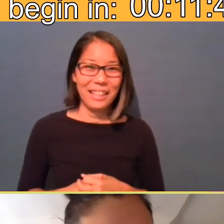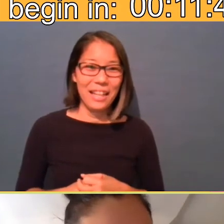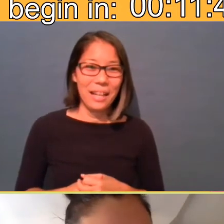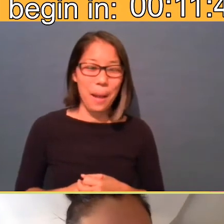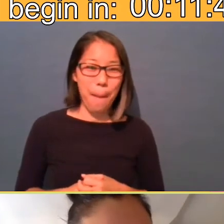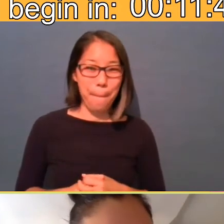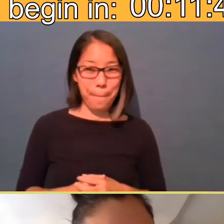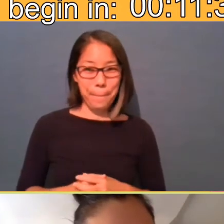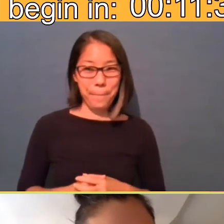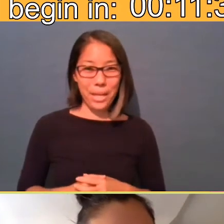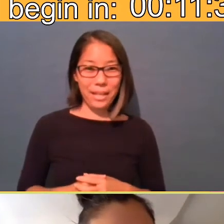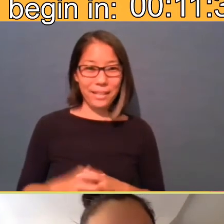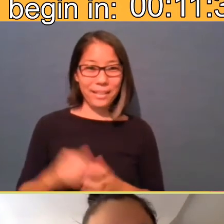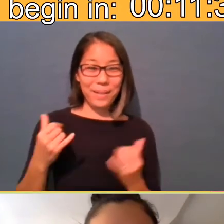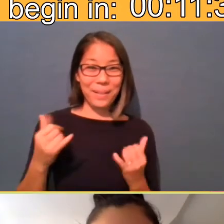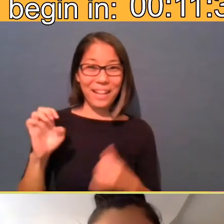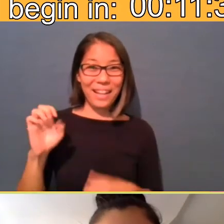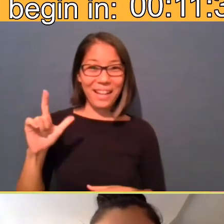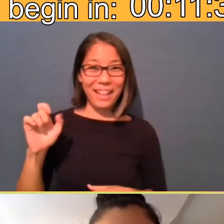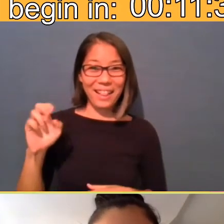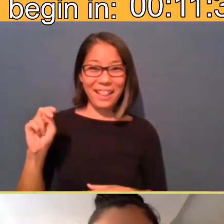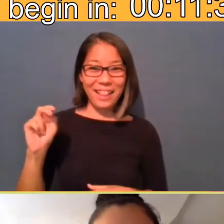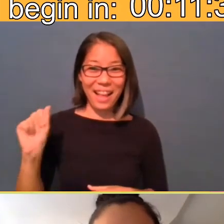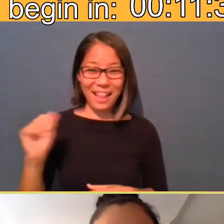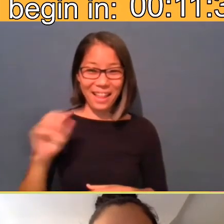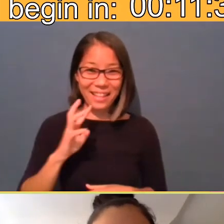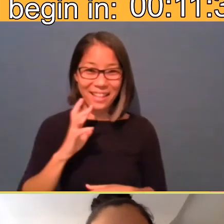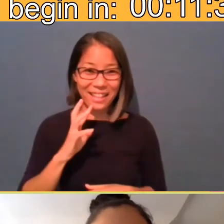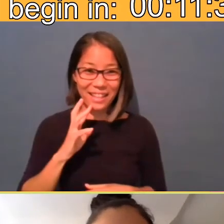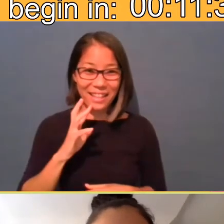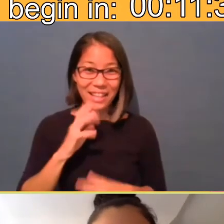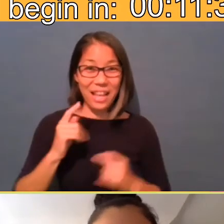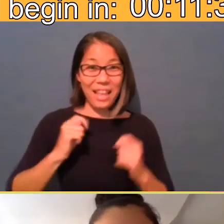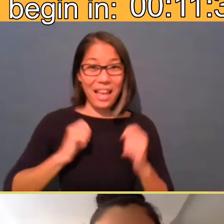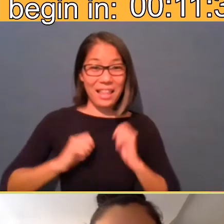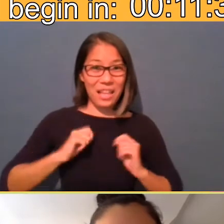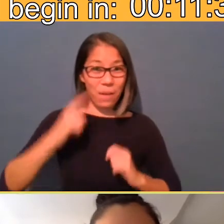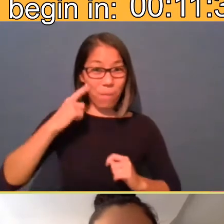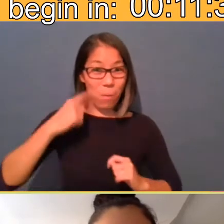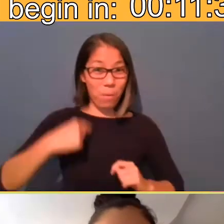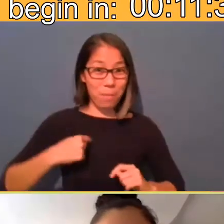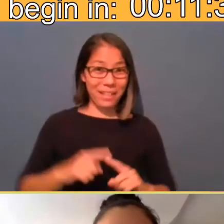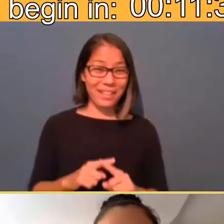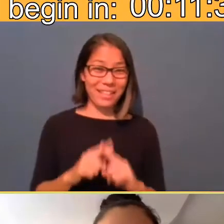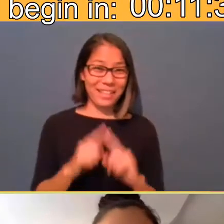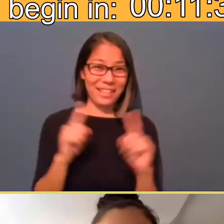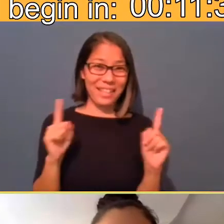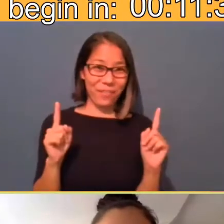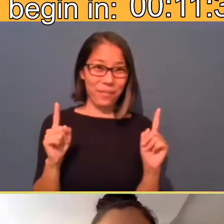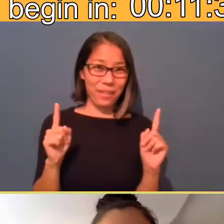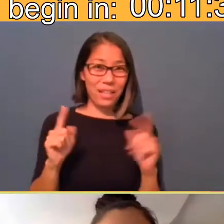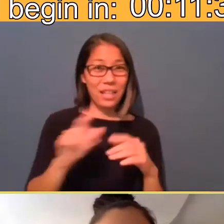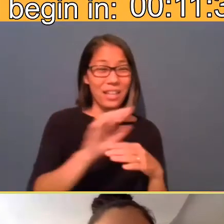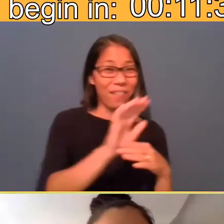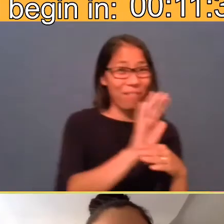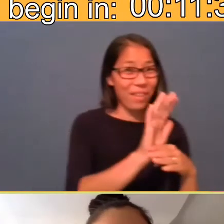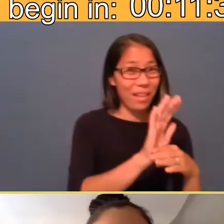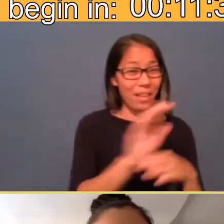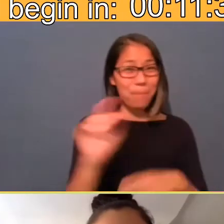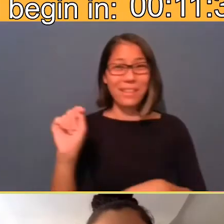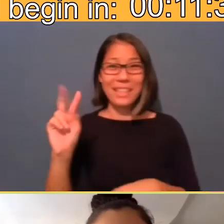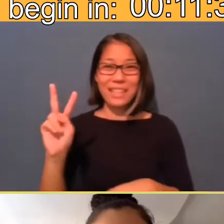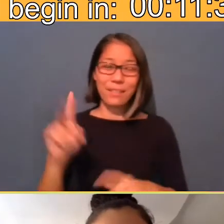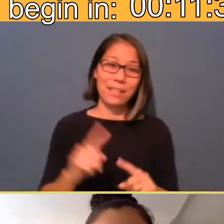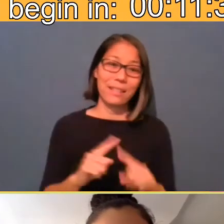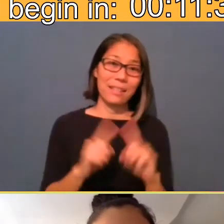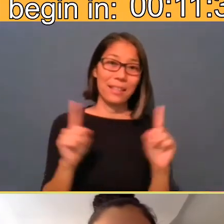Para mí, en el teatro, the theater for me is different than film and television, because I